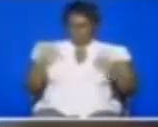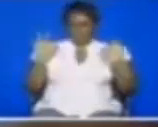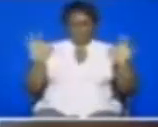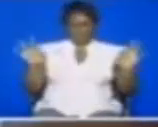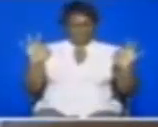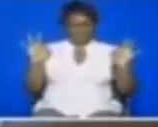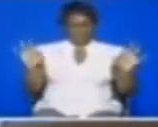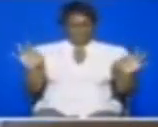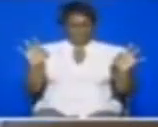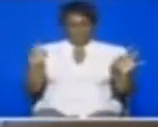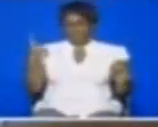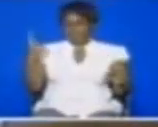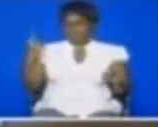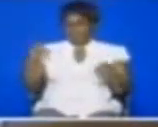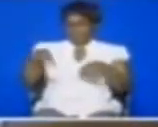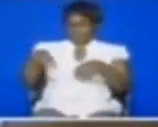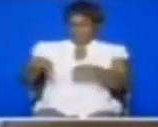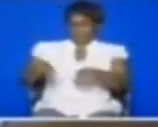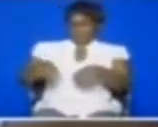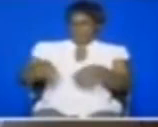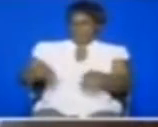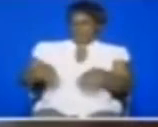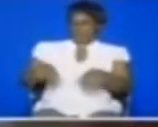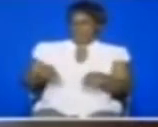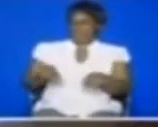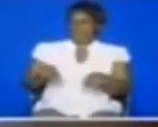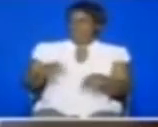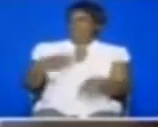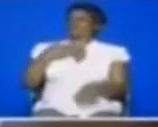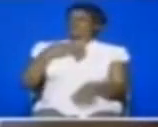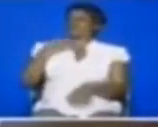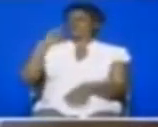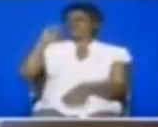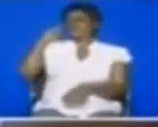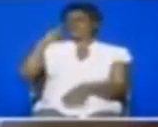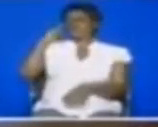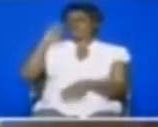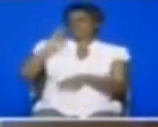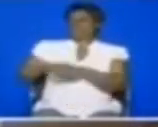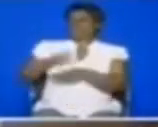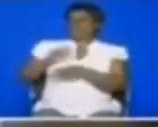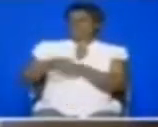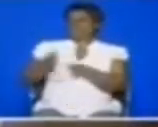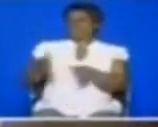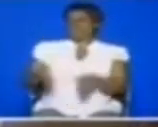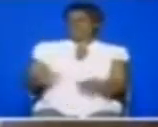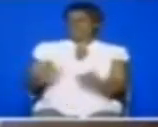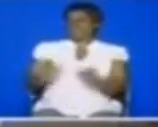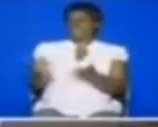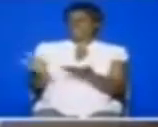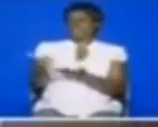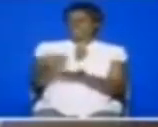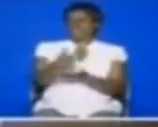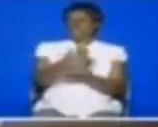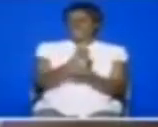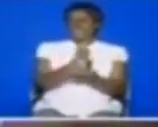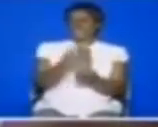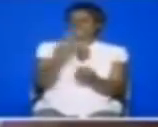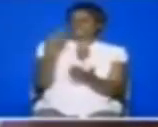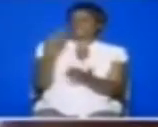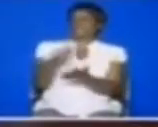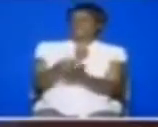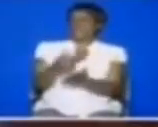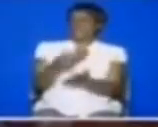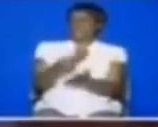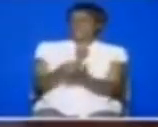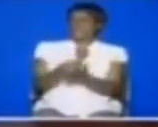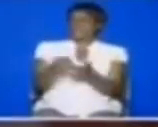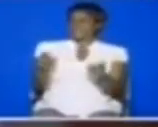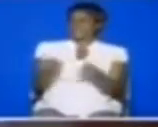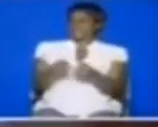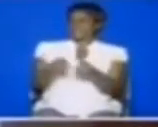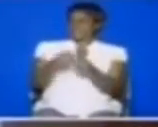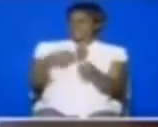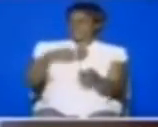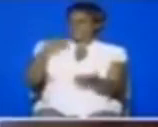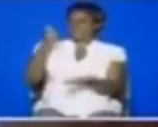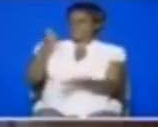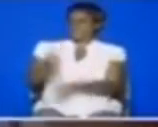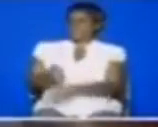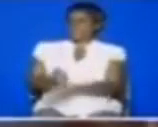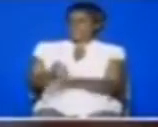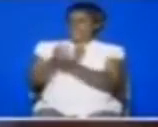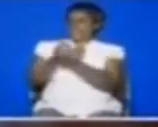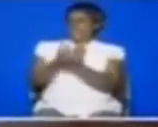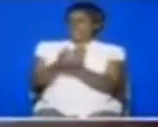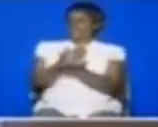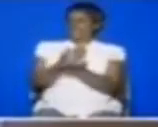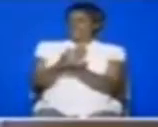fantastic. One border, you know. And I just thought, you know, it's a good way to raise money. Mm-hmm. And if it's successful, I also will help,